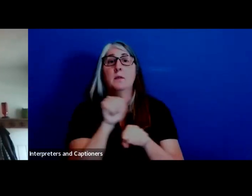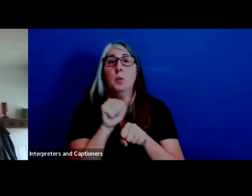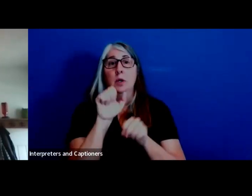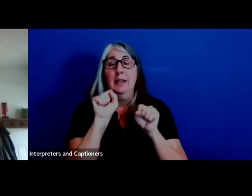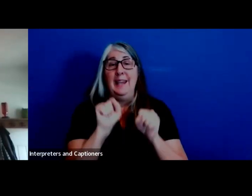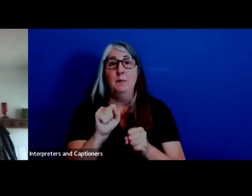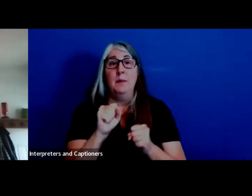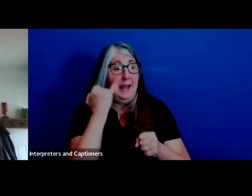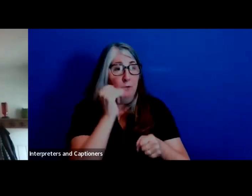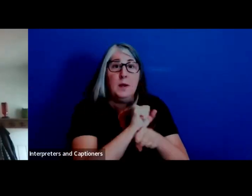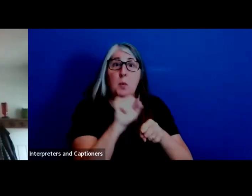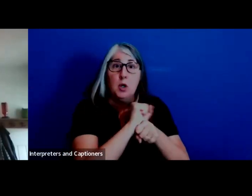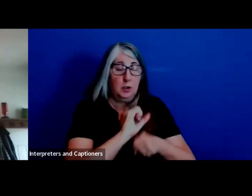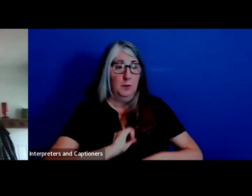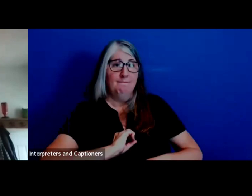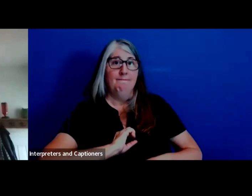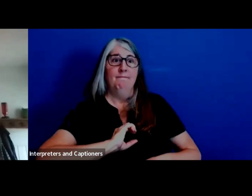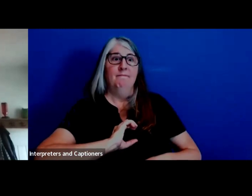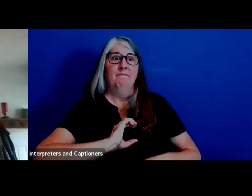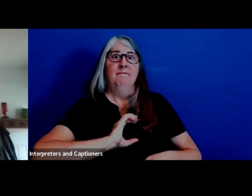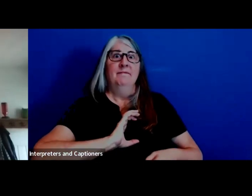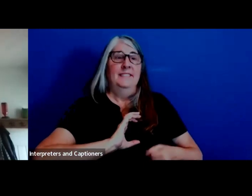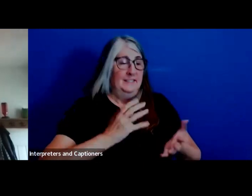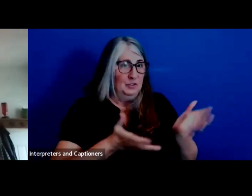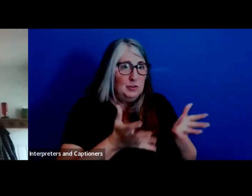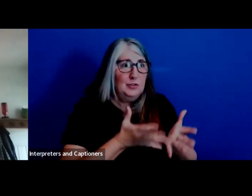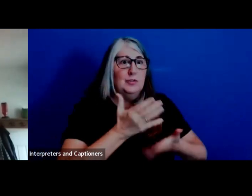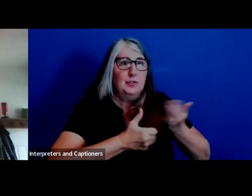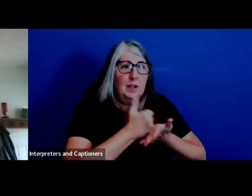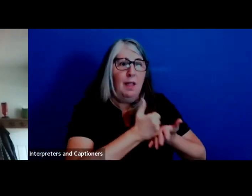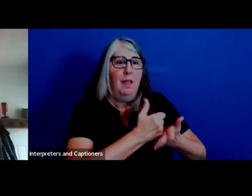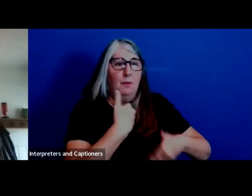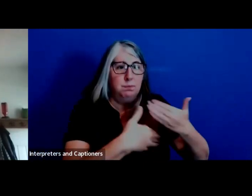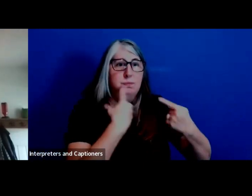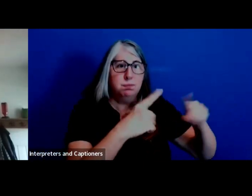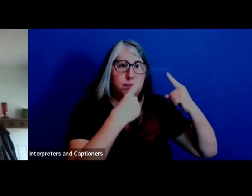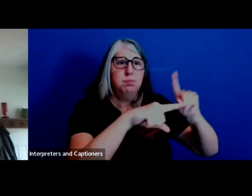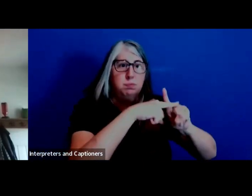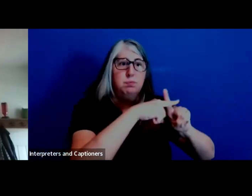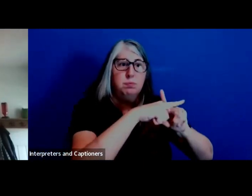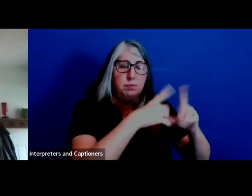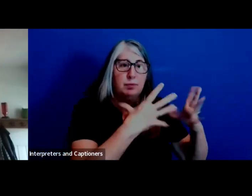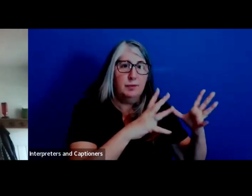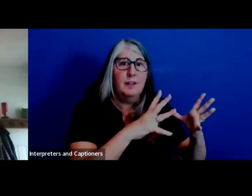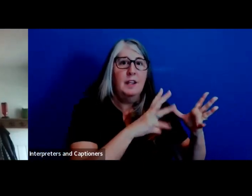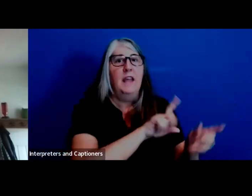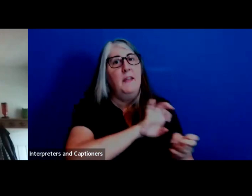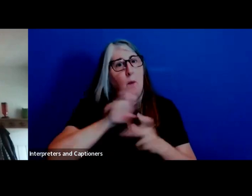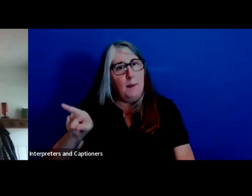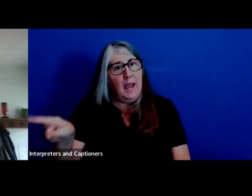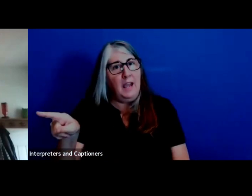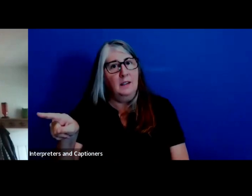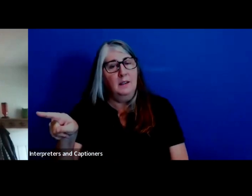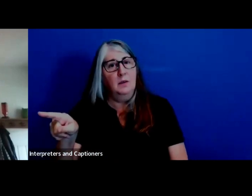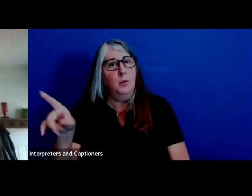out if we don't go to that basic discrimination, oppression, and hatred that's happening toward people.